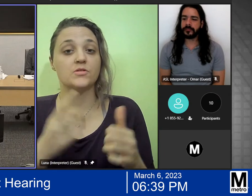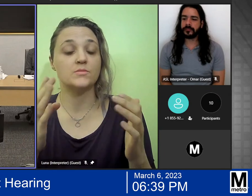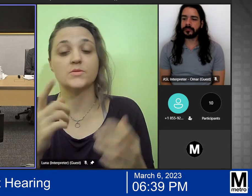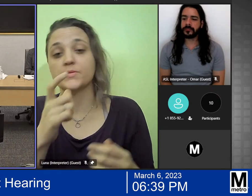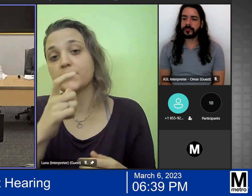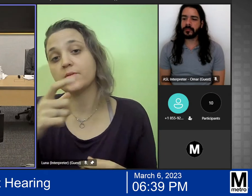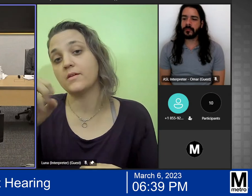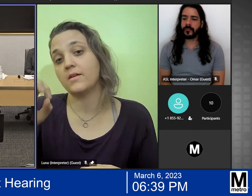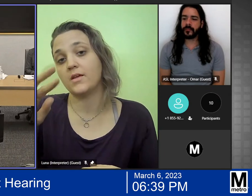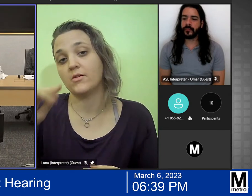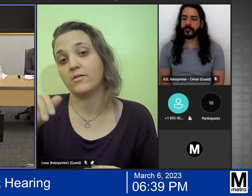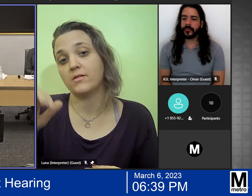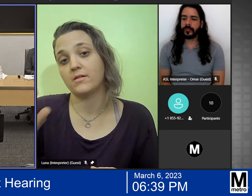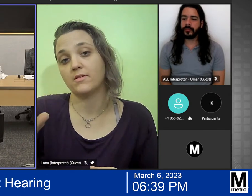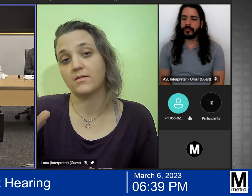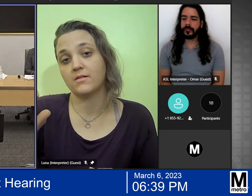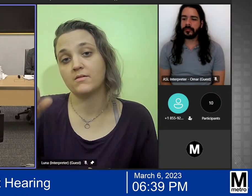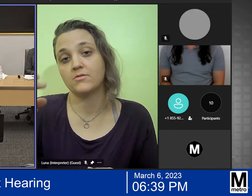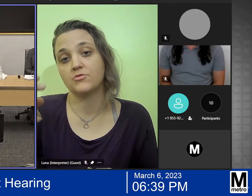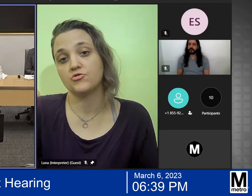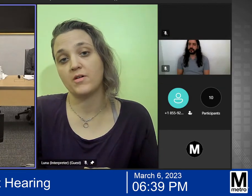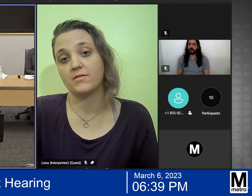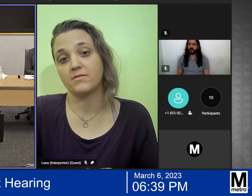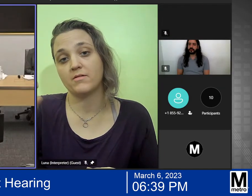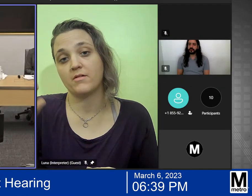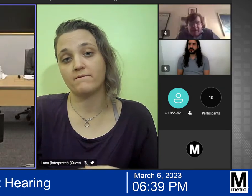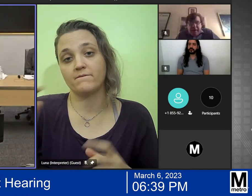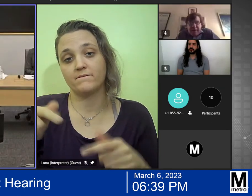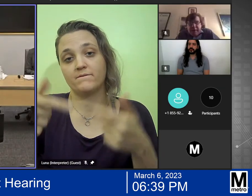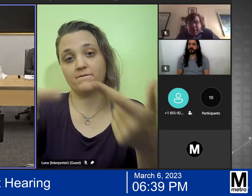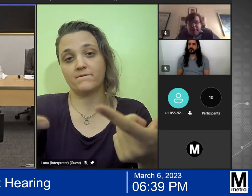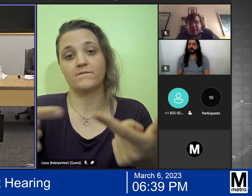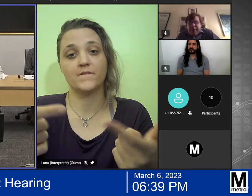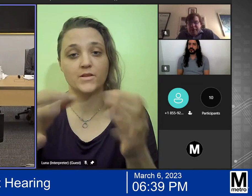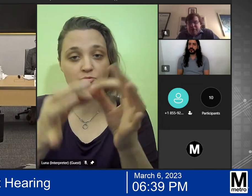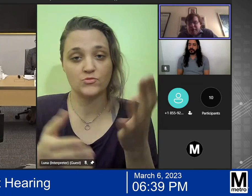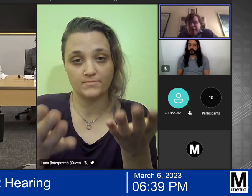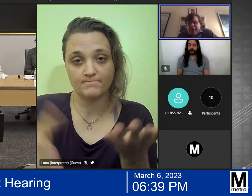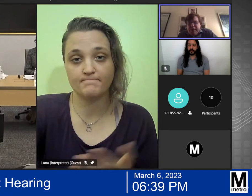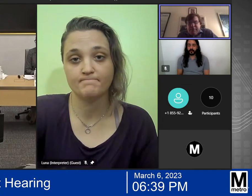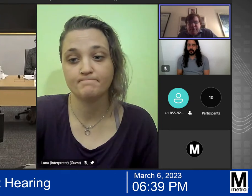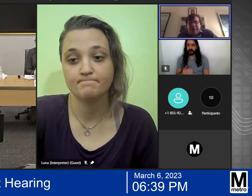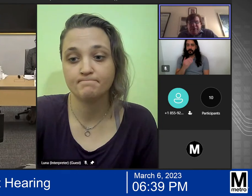speakers the first person is Eric shinekoff